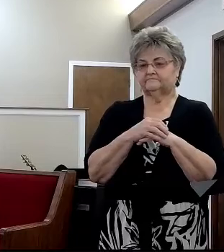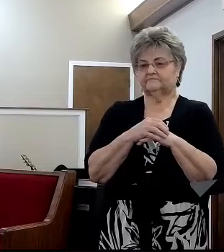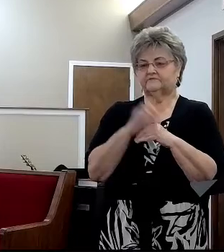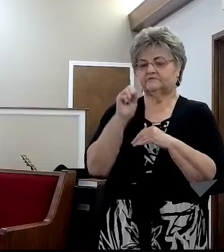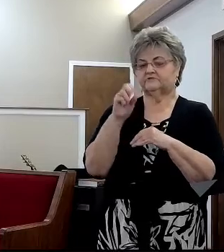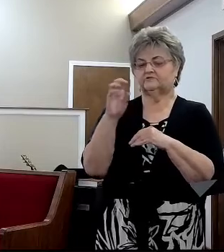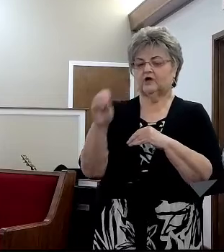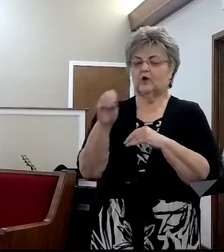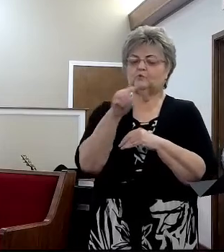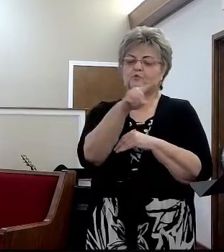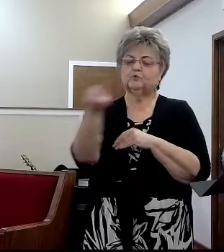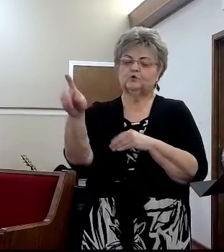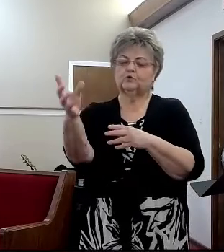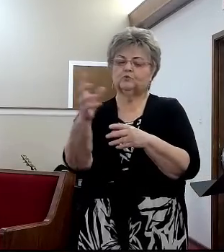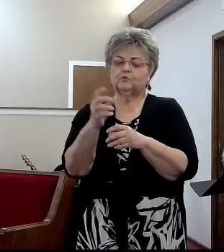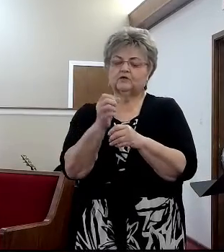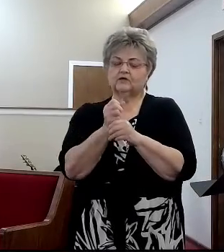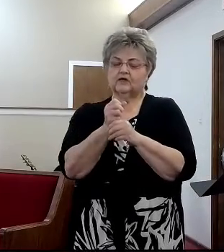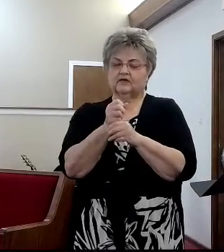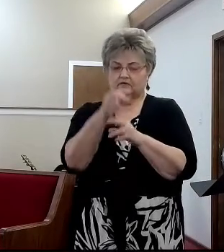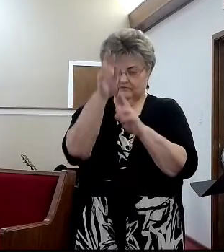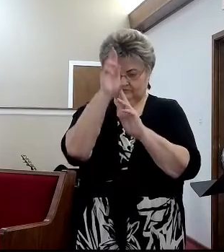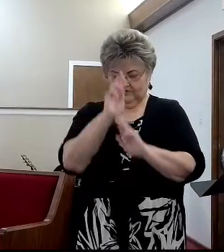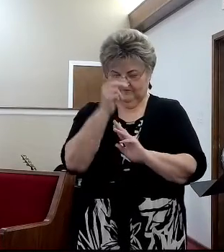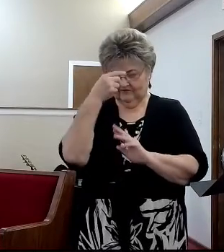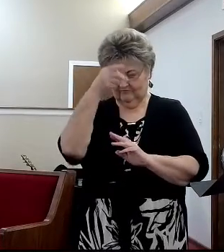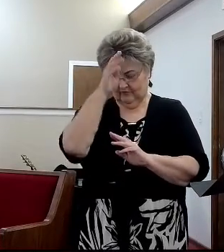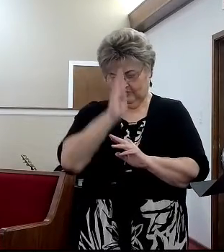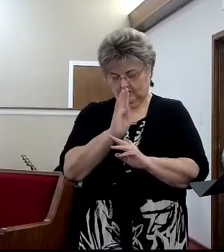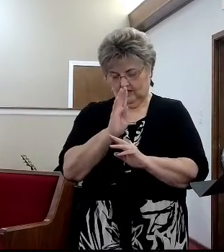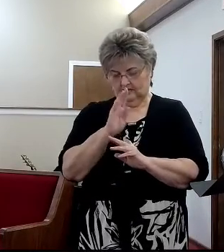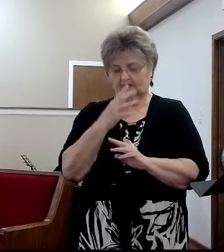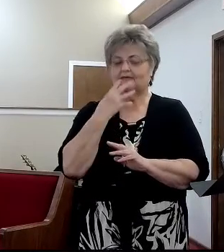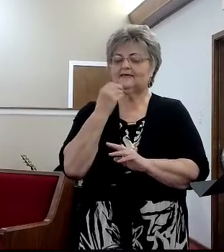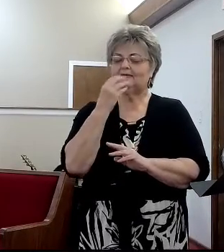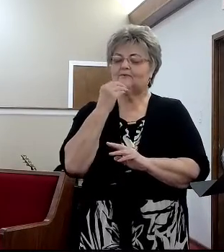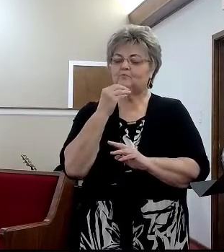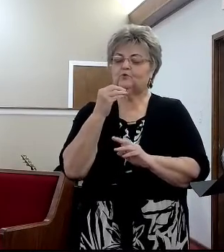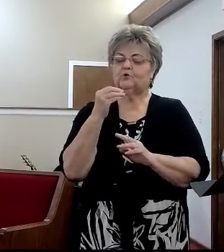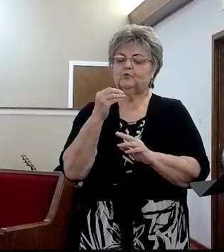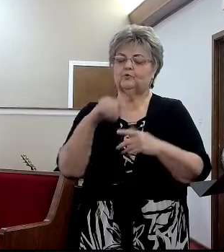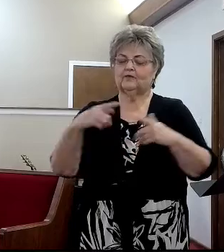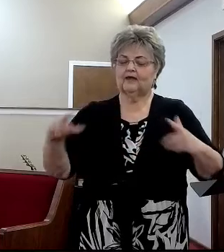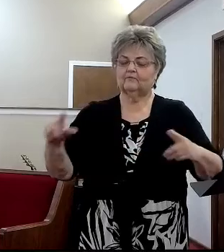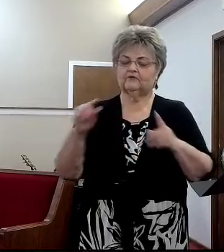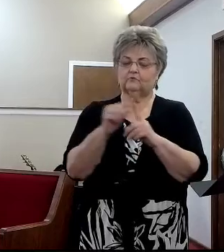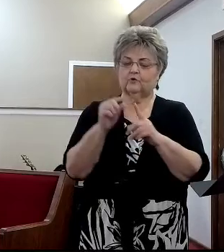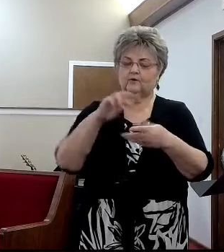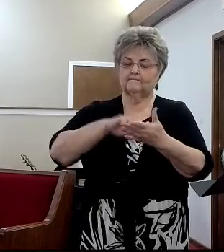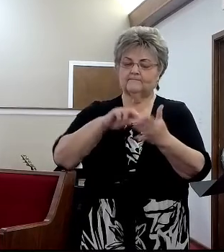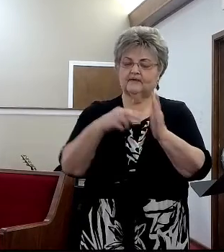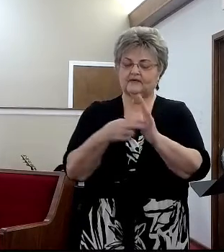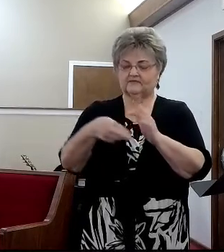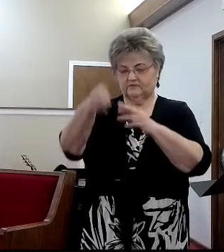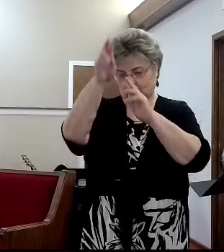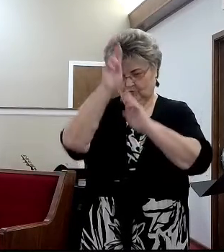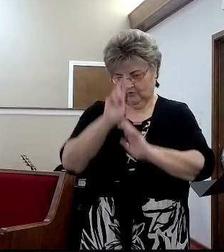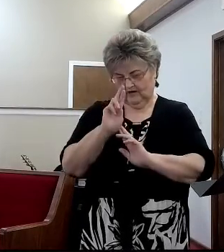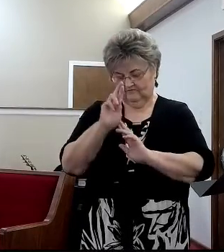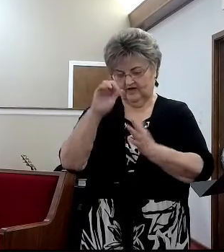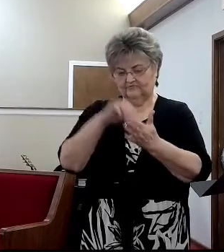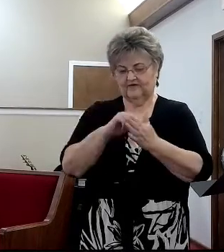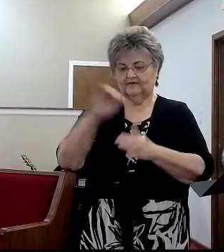So you acquire reverence for God. The Hebrew word translated fear means reverence. The word reverence means